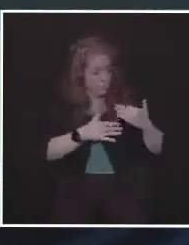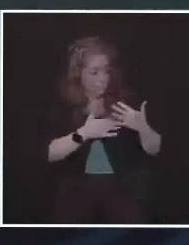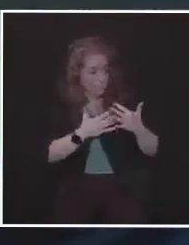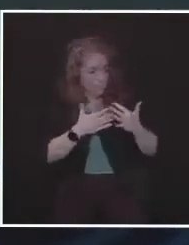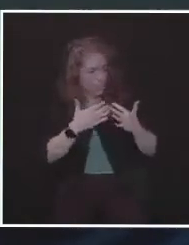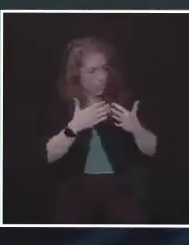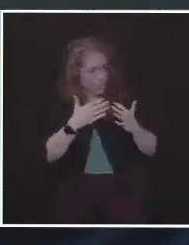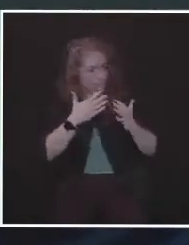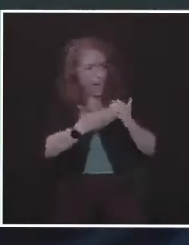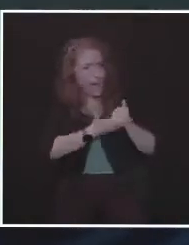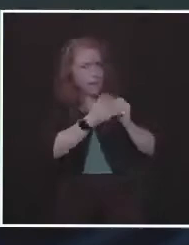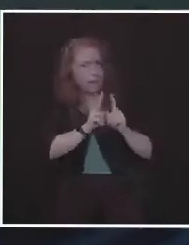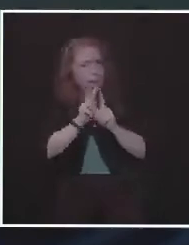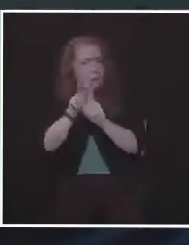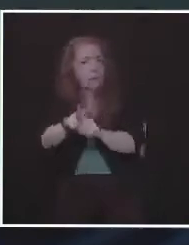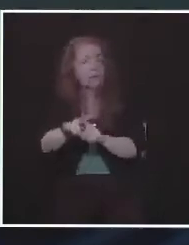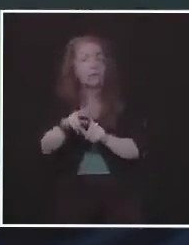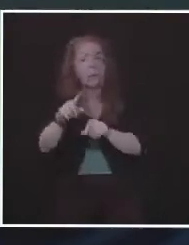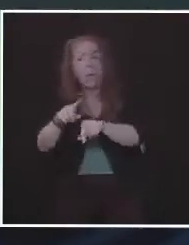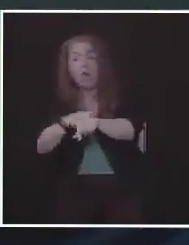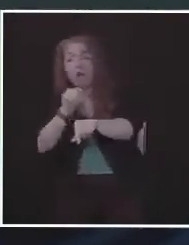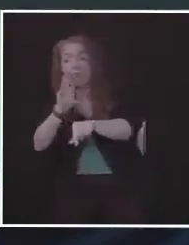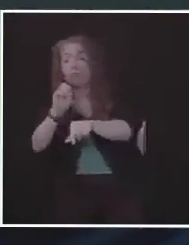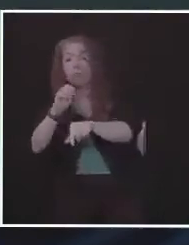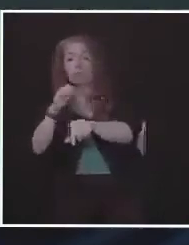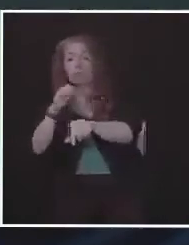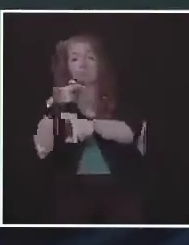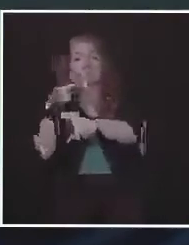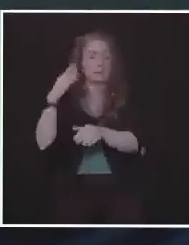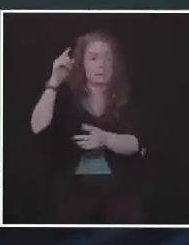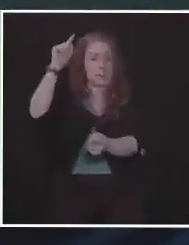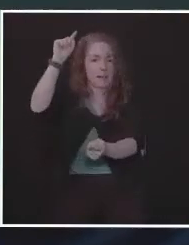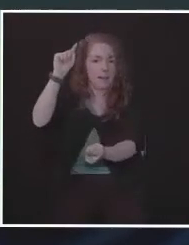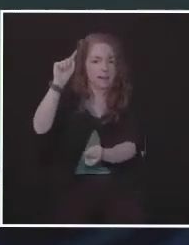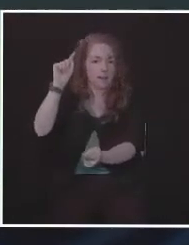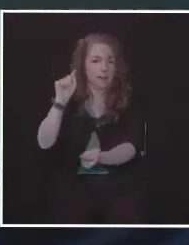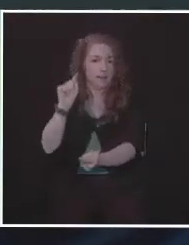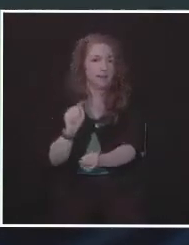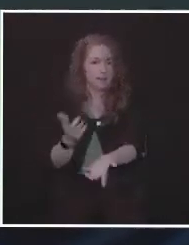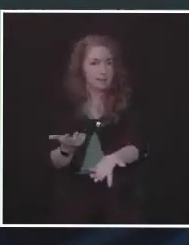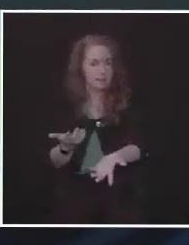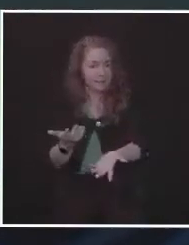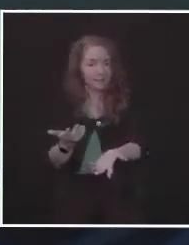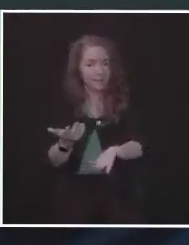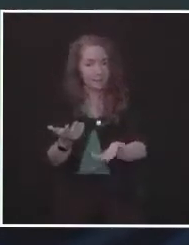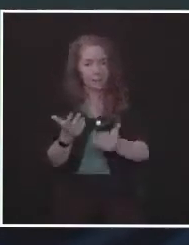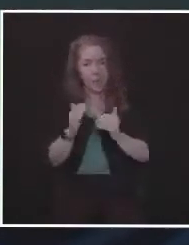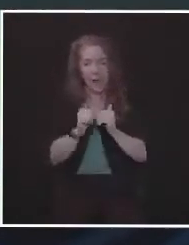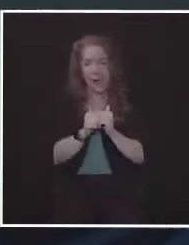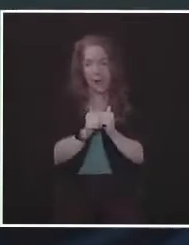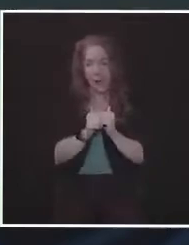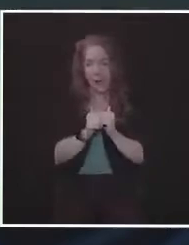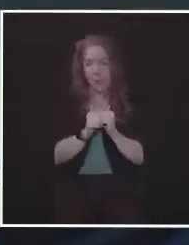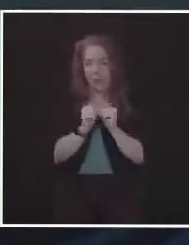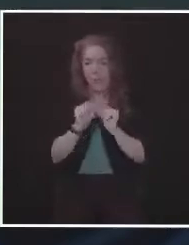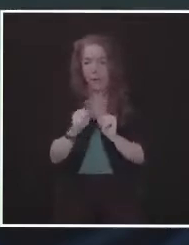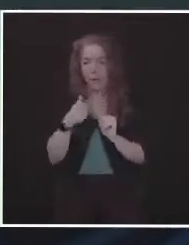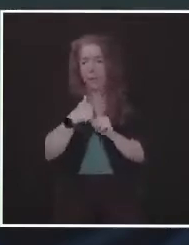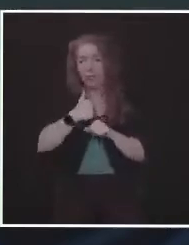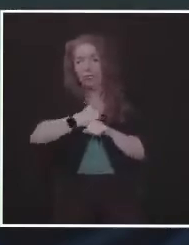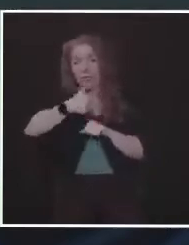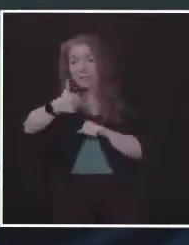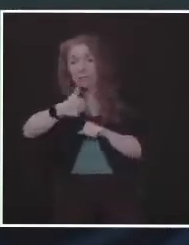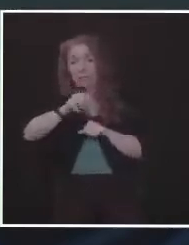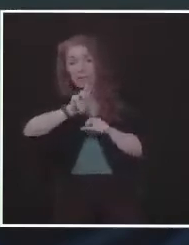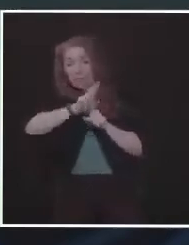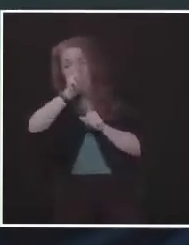is all going to be built off of today. So how do we do the transportation to further out in space? How do we get out